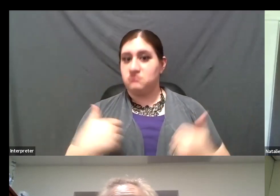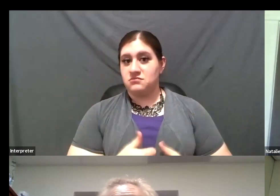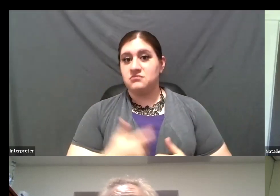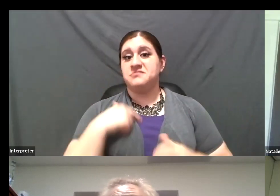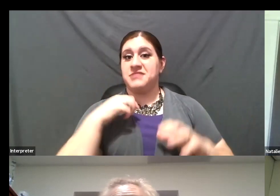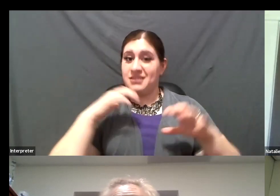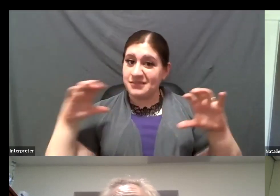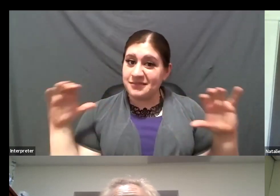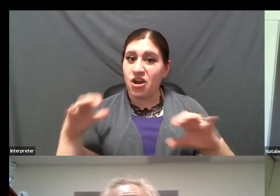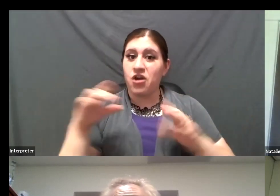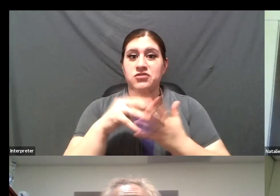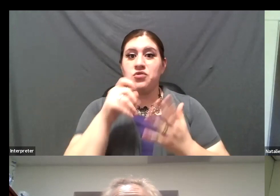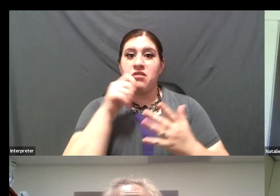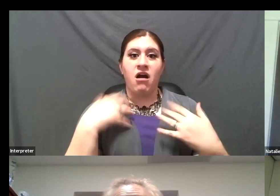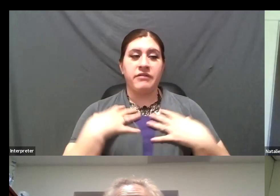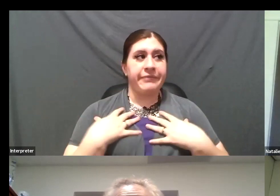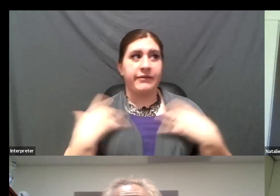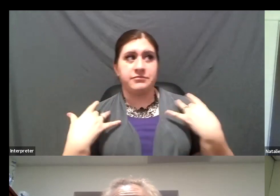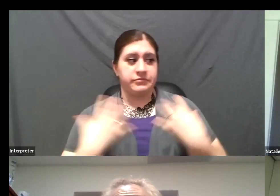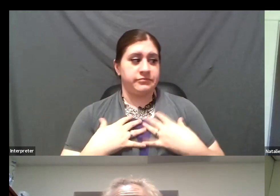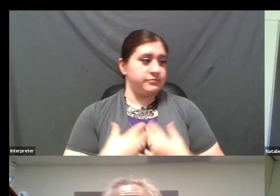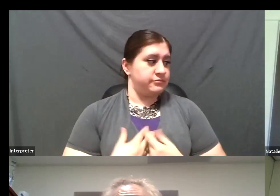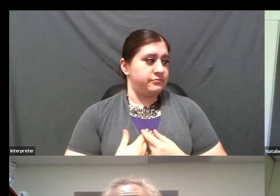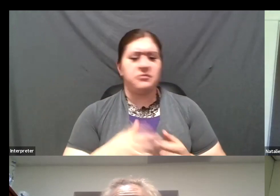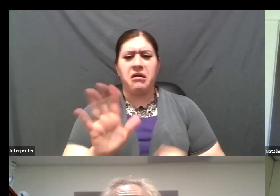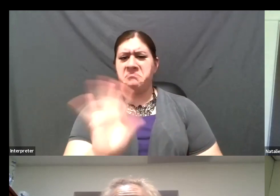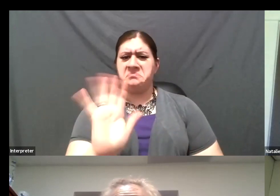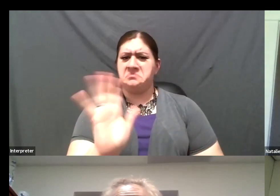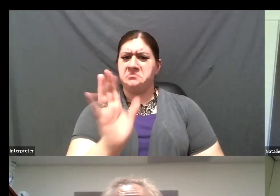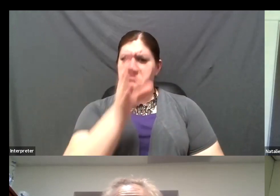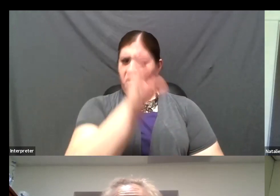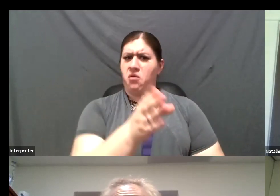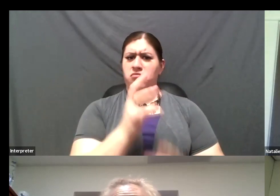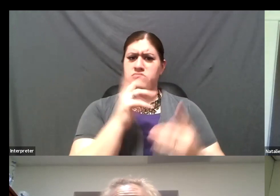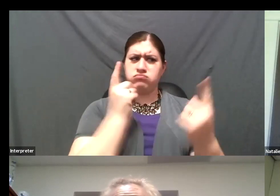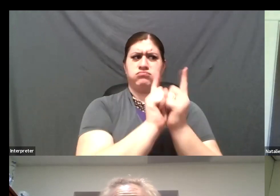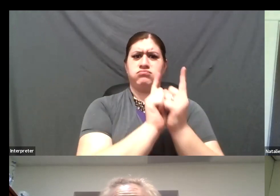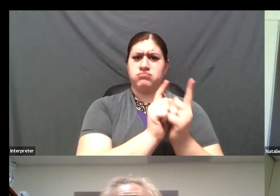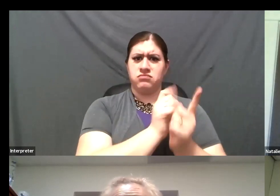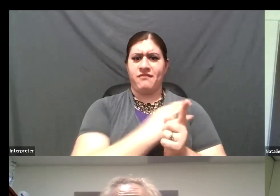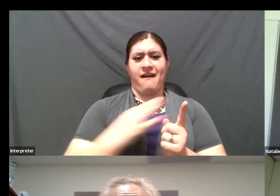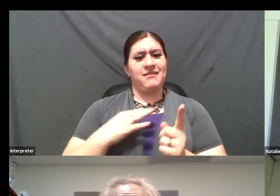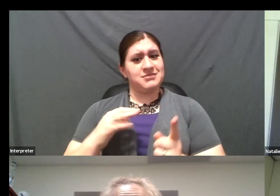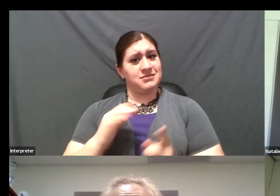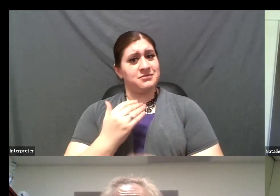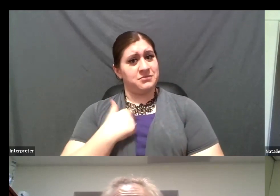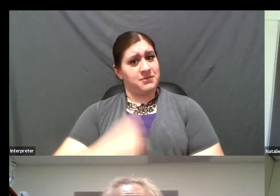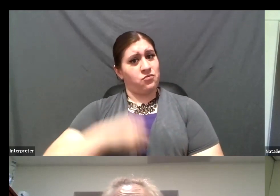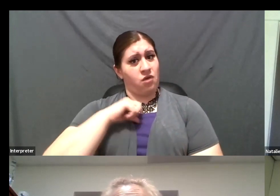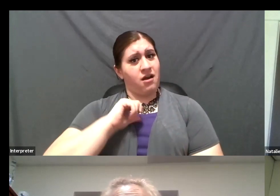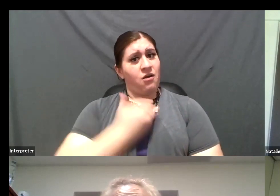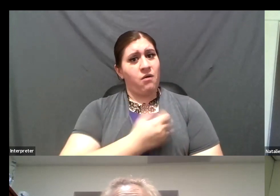encourage students not to be bashful at all about that. Our faculty, one of the things that I'm proud of is our faculty are